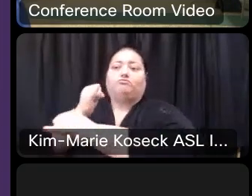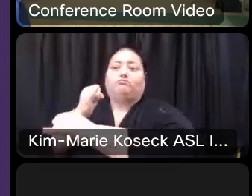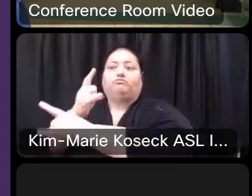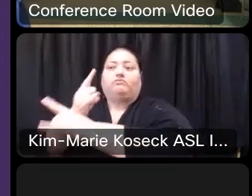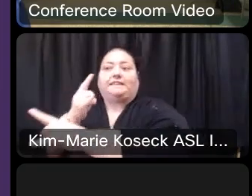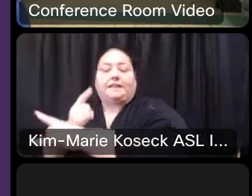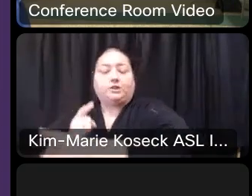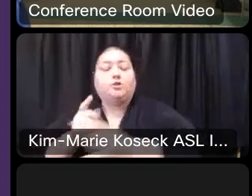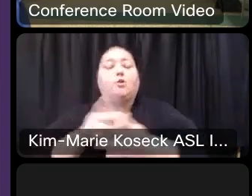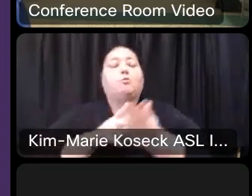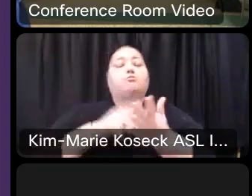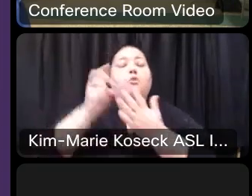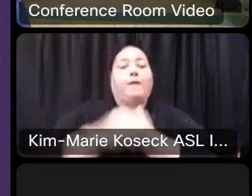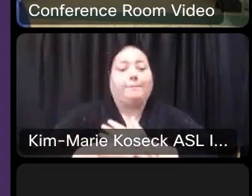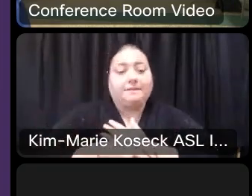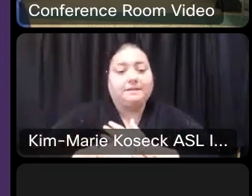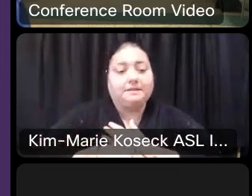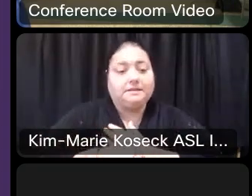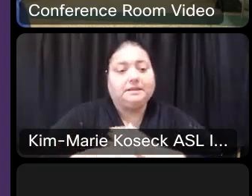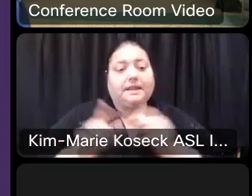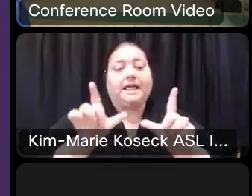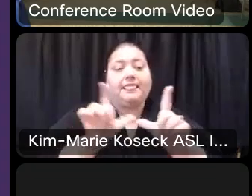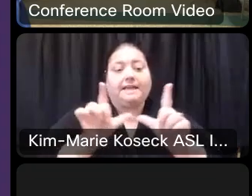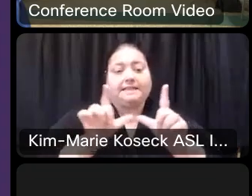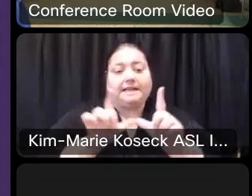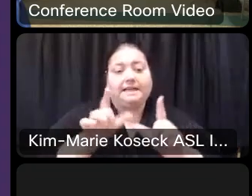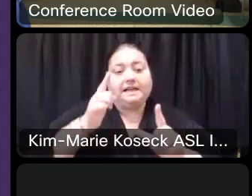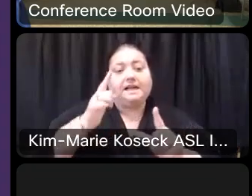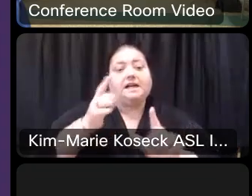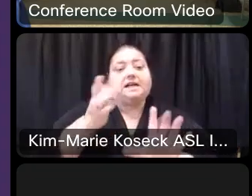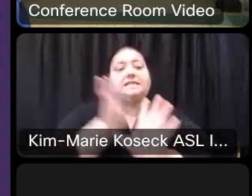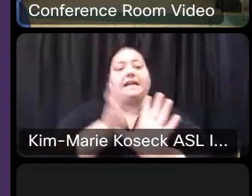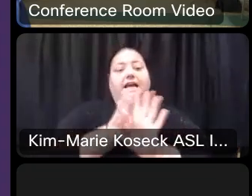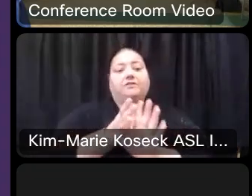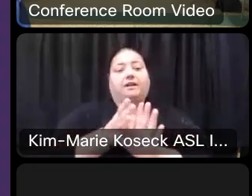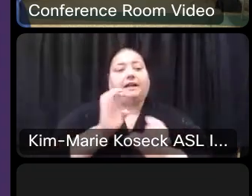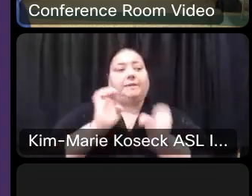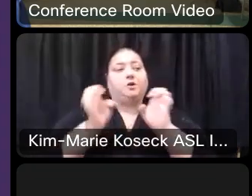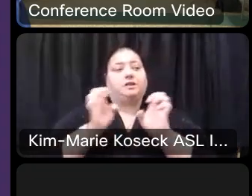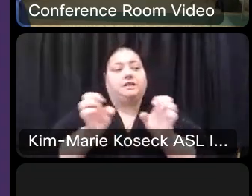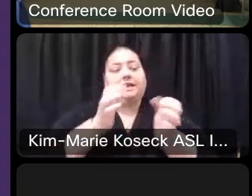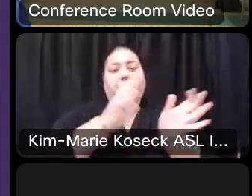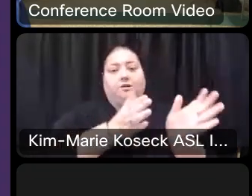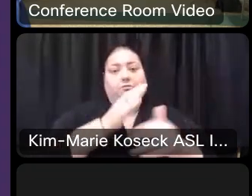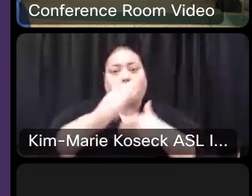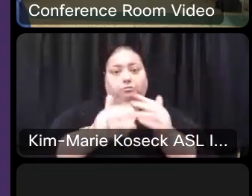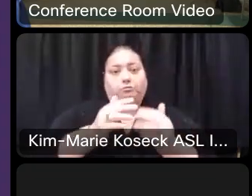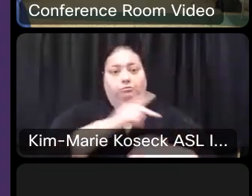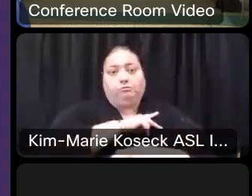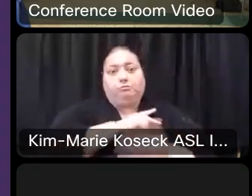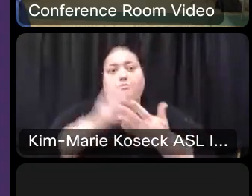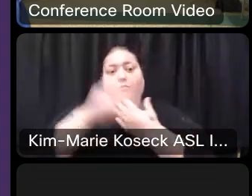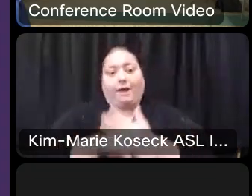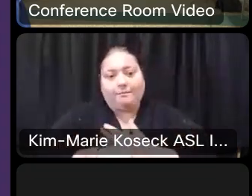programs. CPEPs are our licensed psychiatric emergency programs. Again, a number of